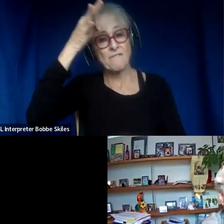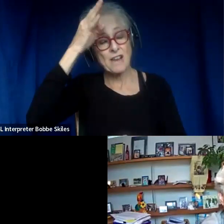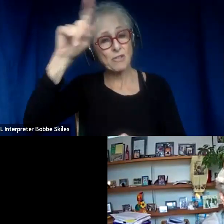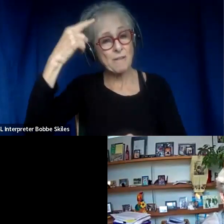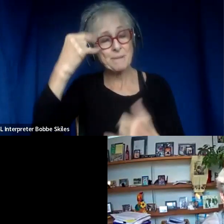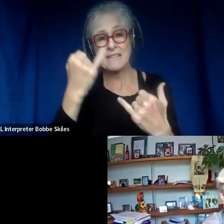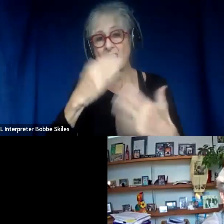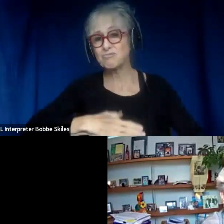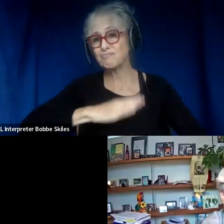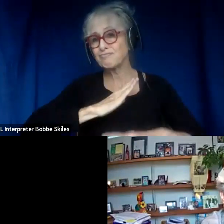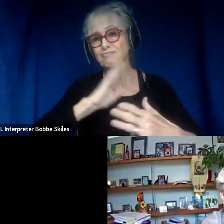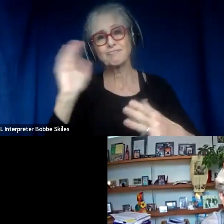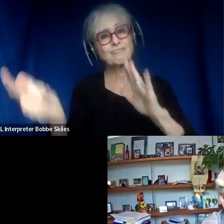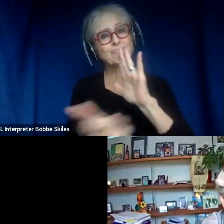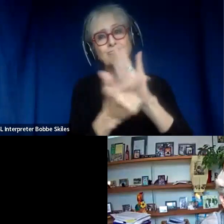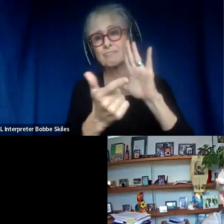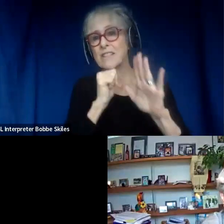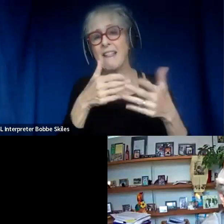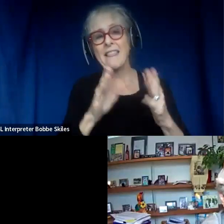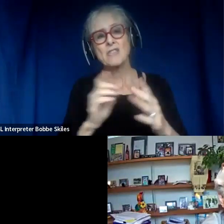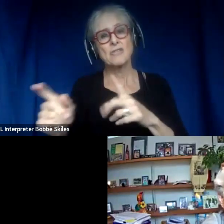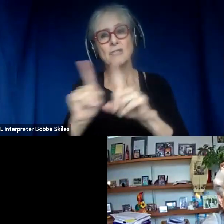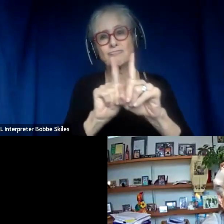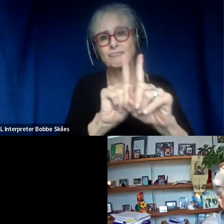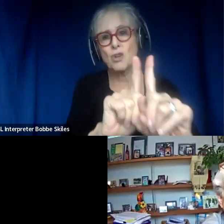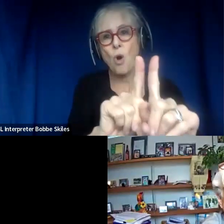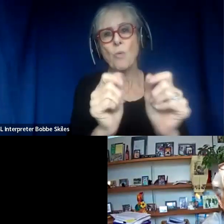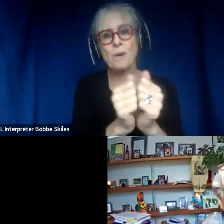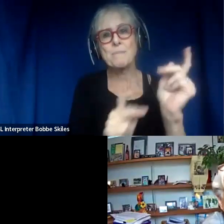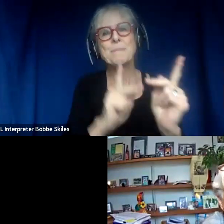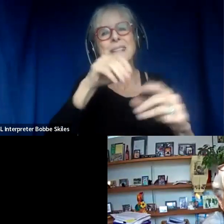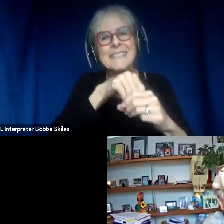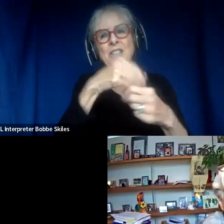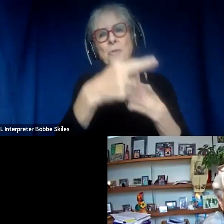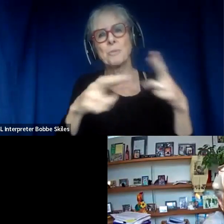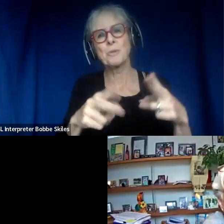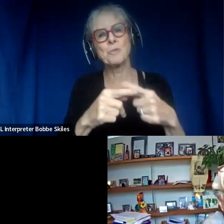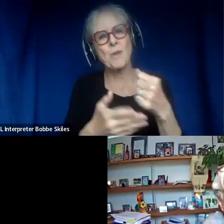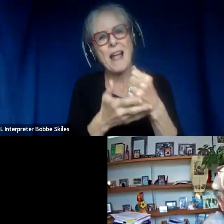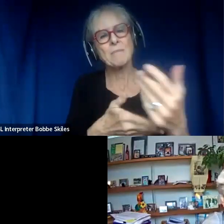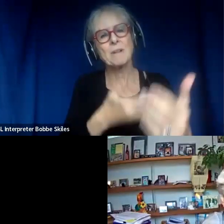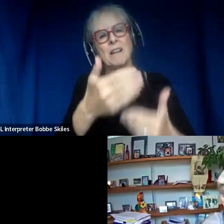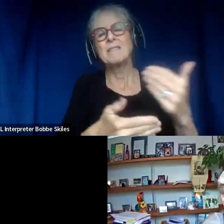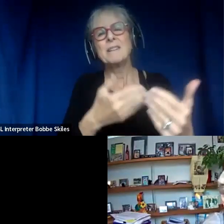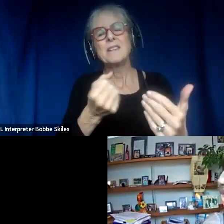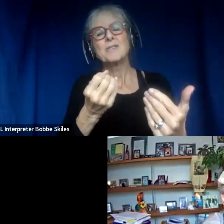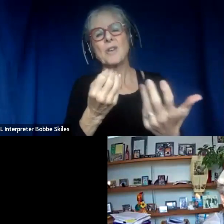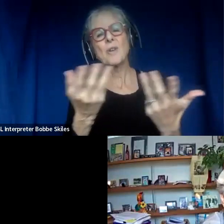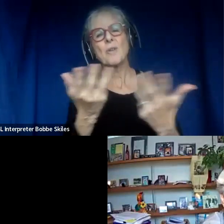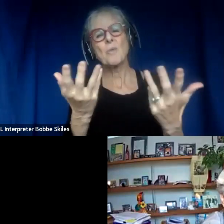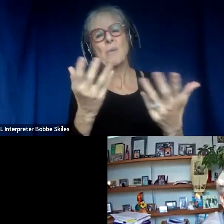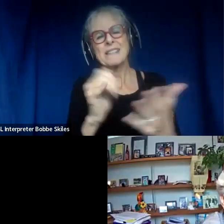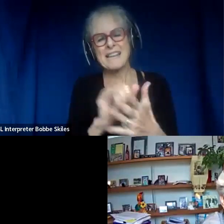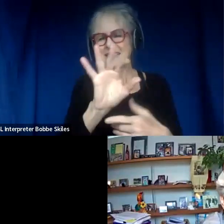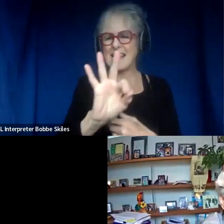you from being direct advocates, meaning in the room during a hearing, that kind of thing. So what's those 91,000 contacts?